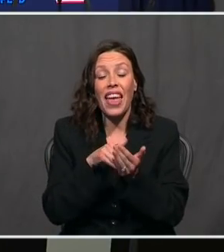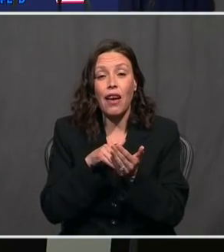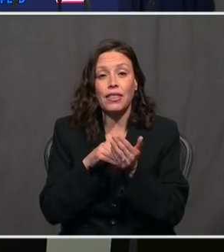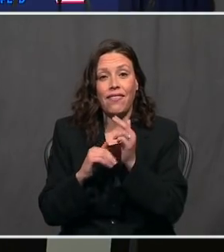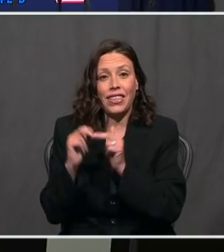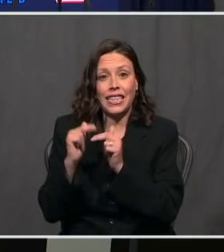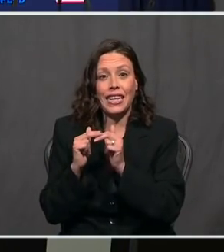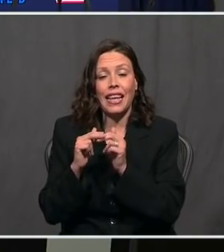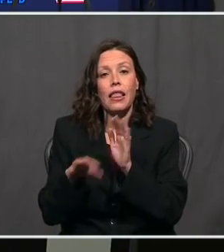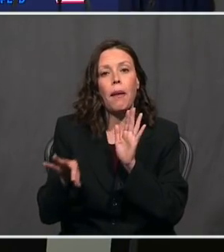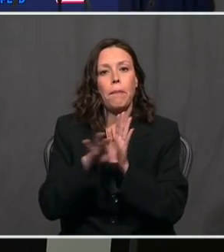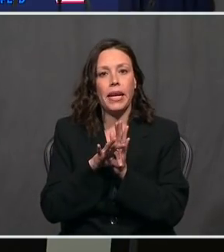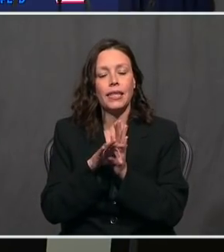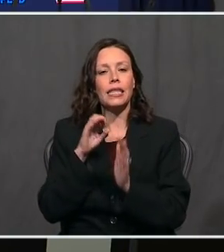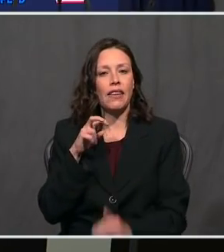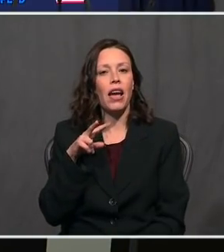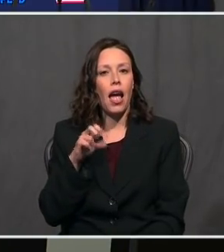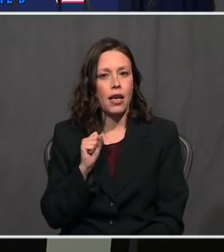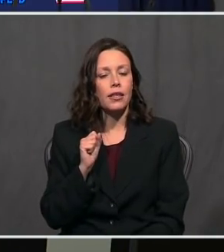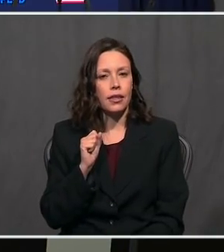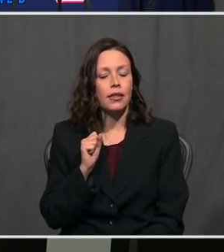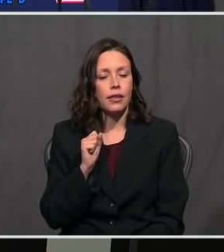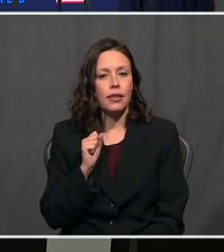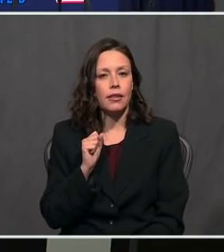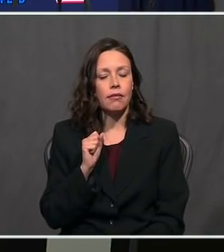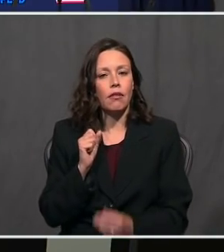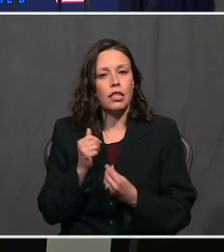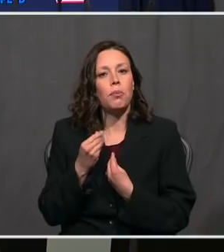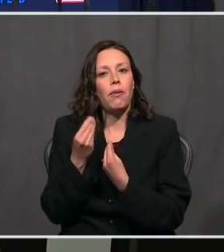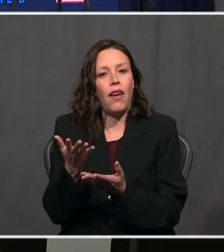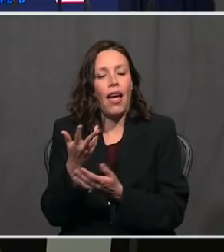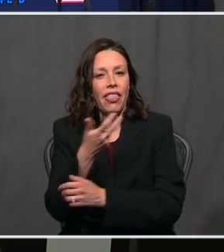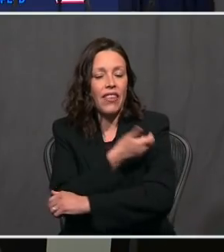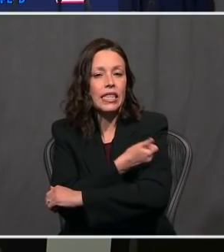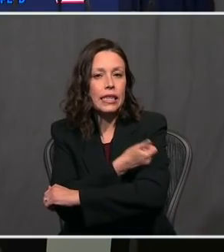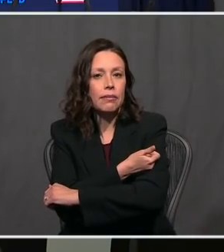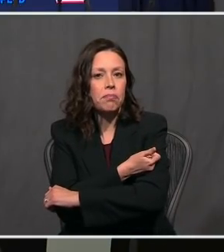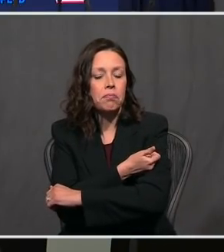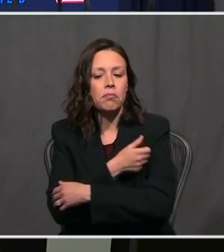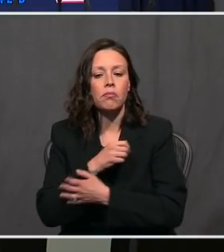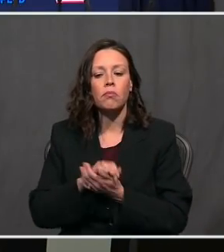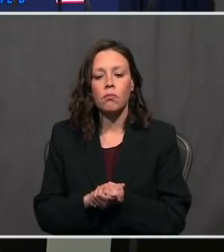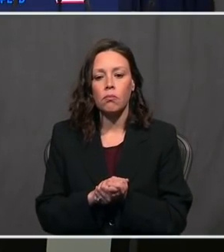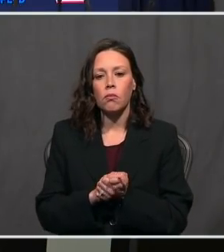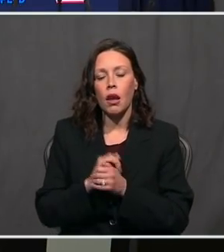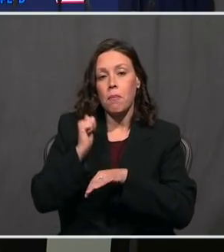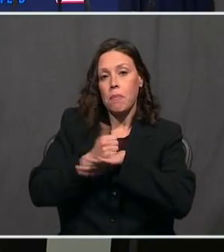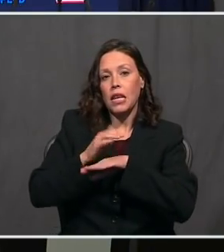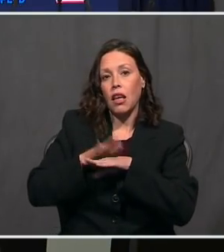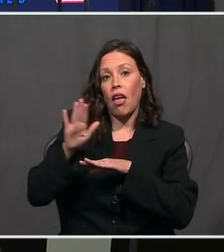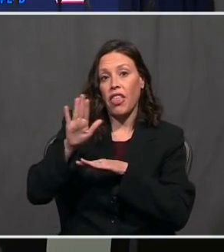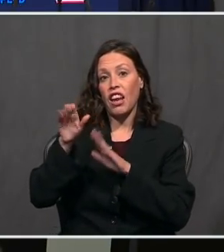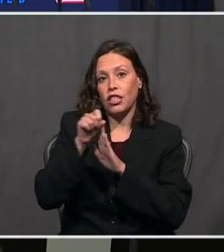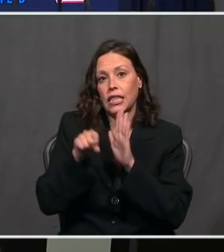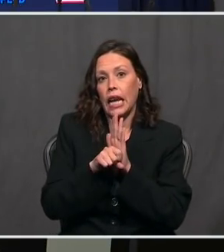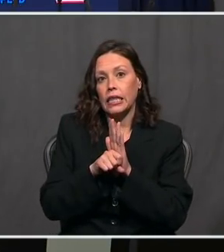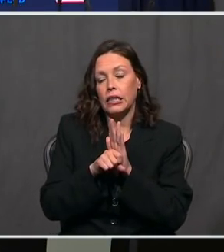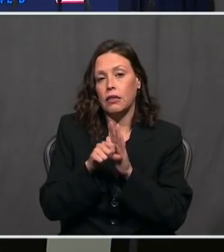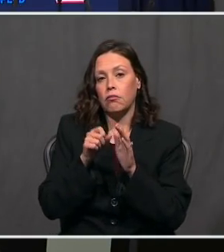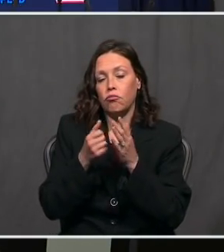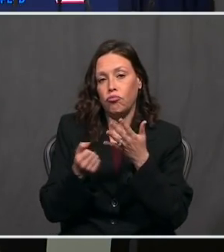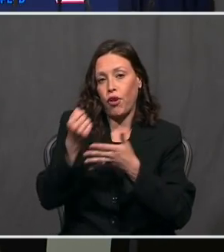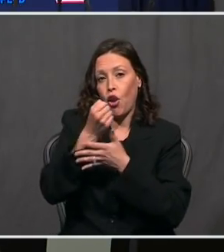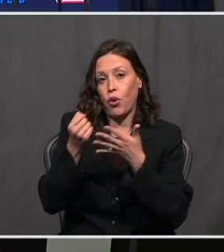facilities that selected CVS to give the vaccine, and that'll be based on the state's priorities. And we'll be